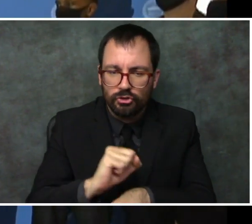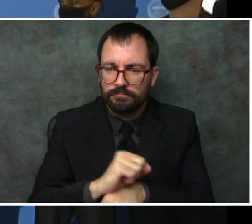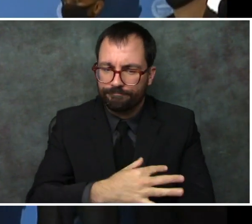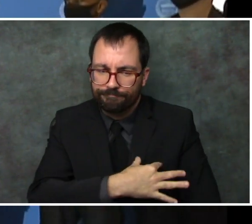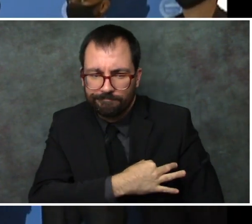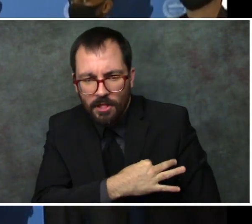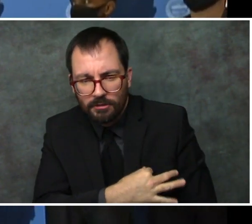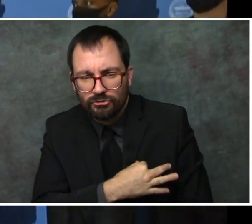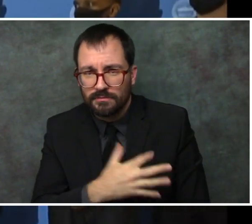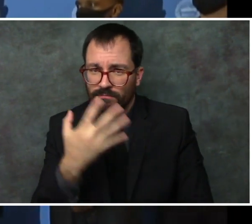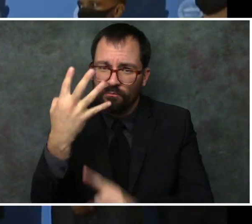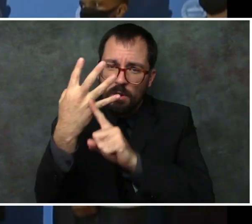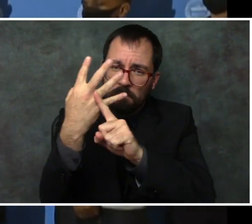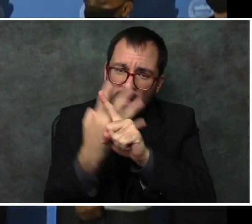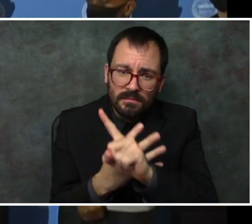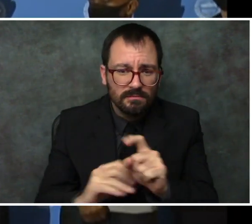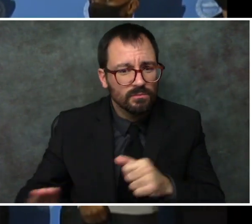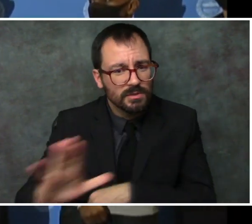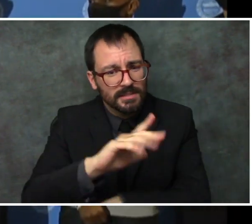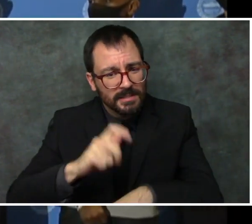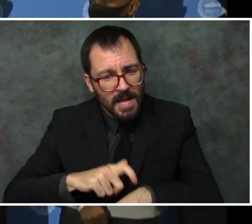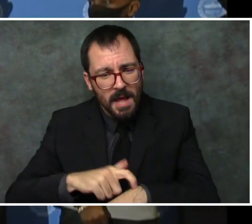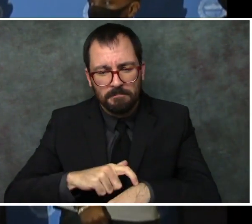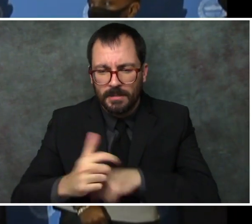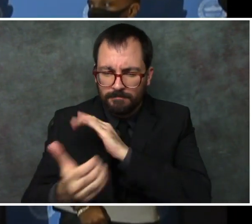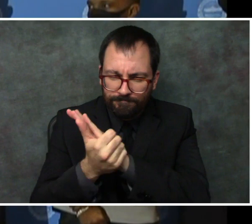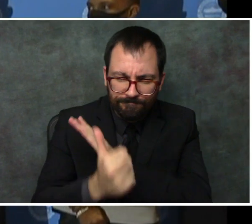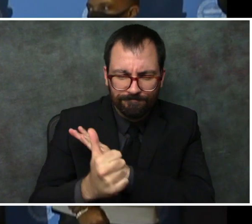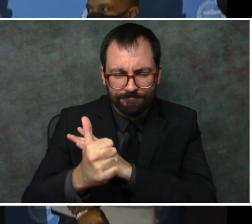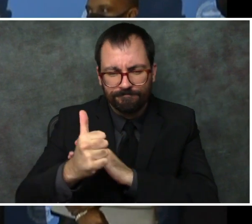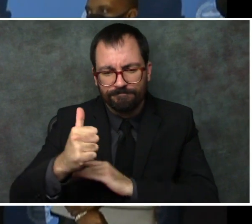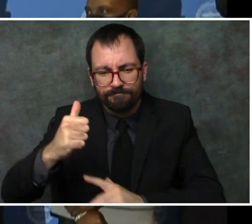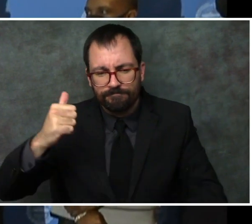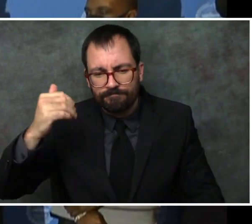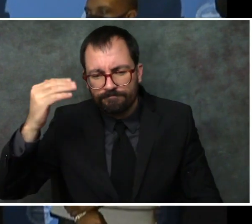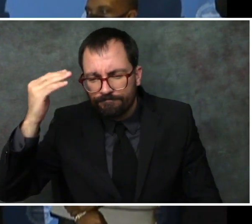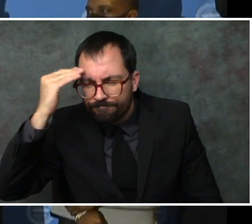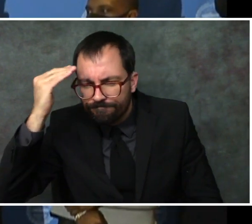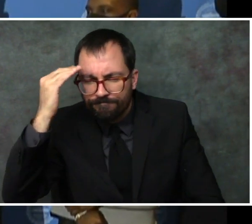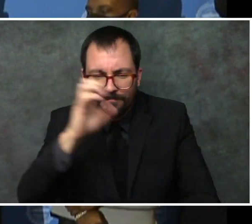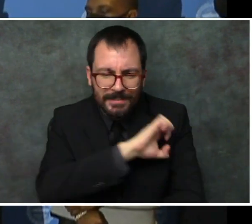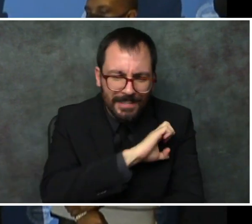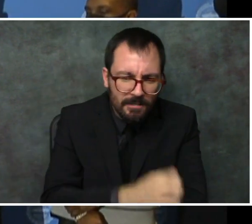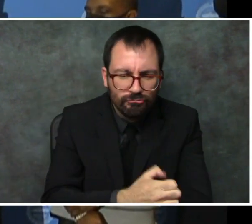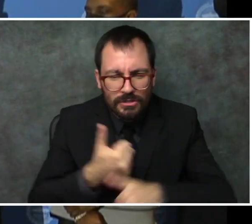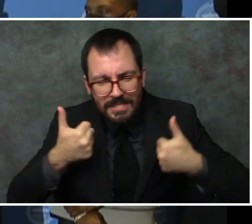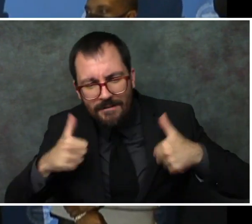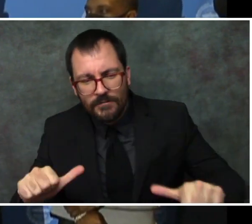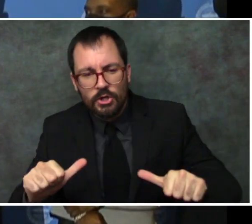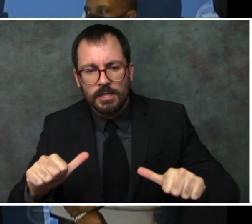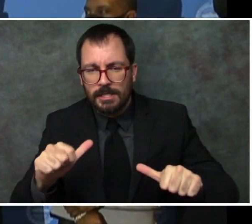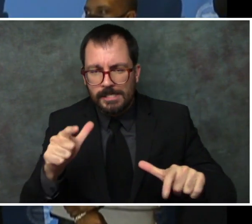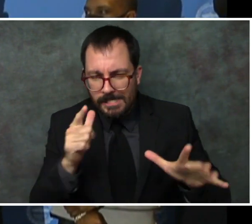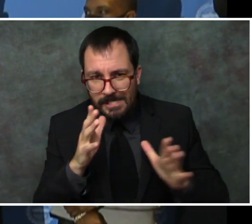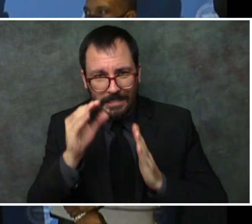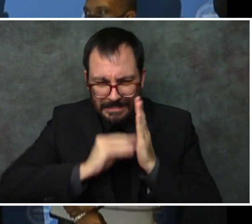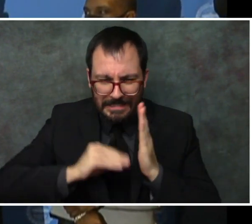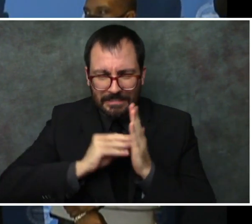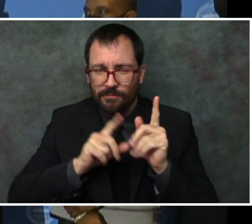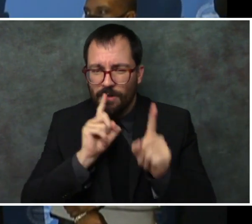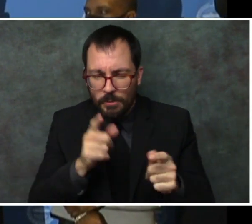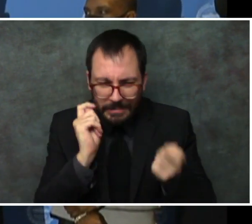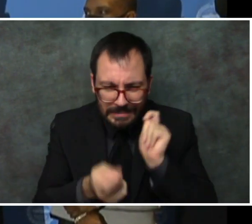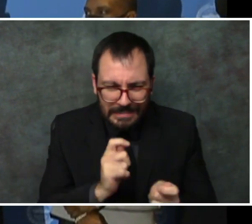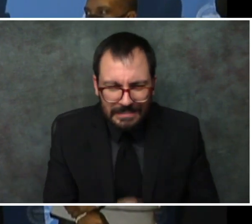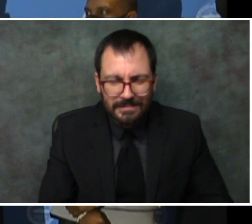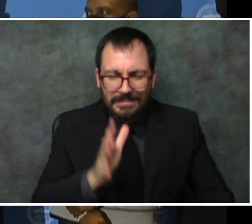volunteering and dedicating 4 months of their time and talent, as well as their energy and effort, which